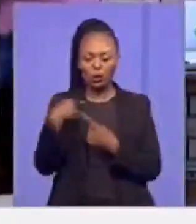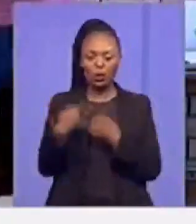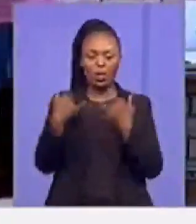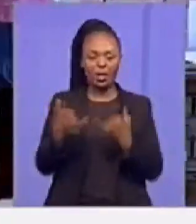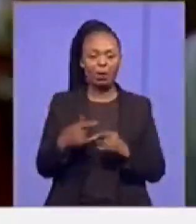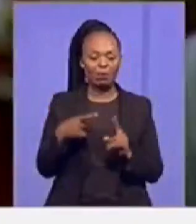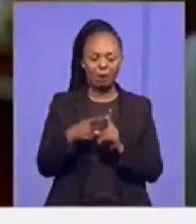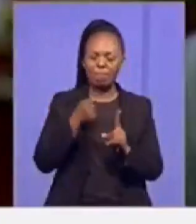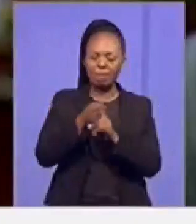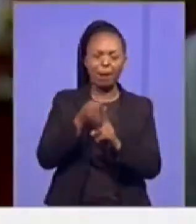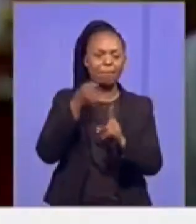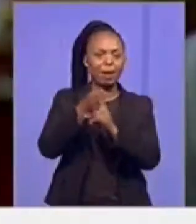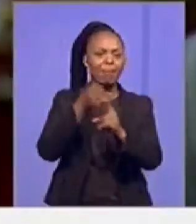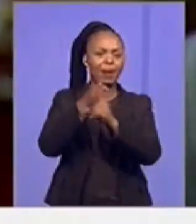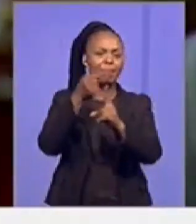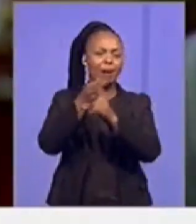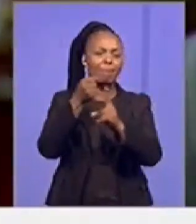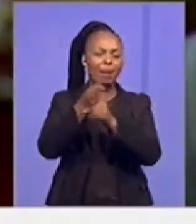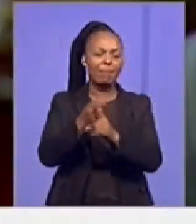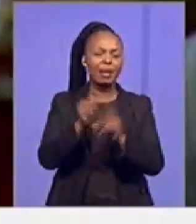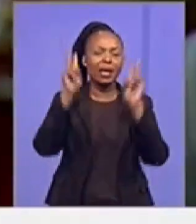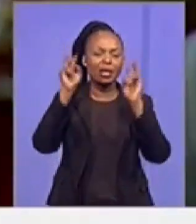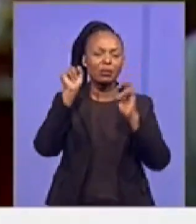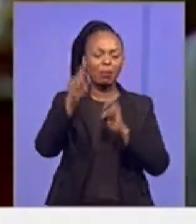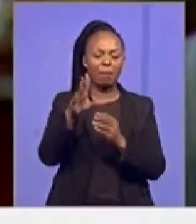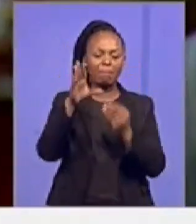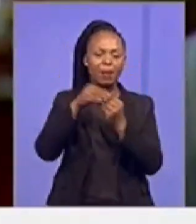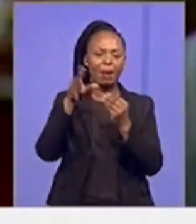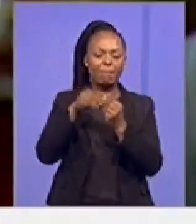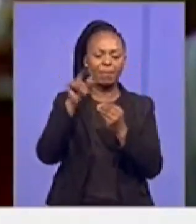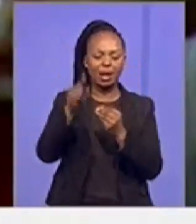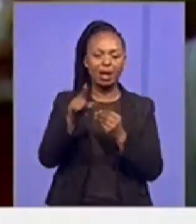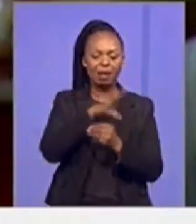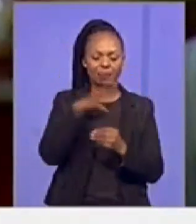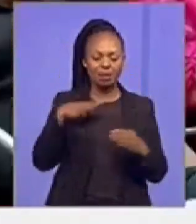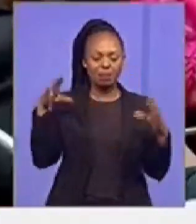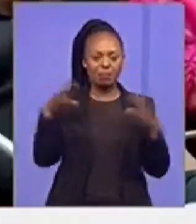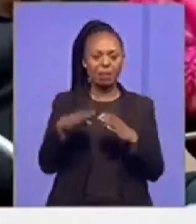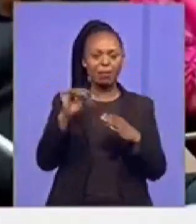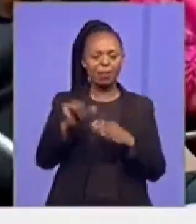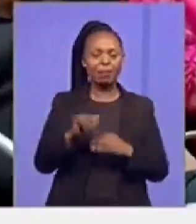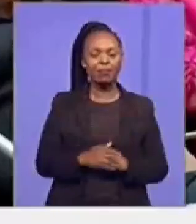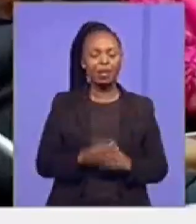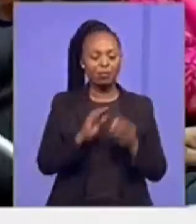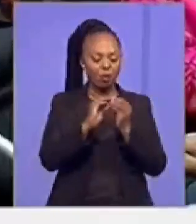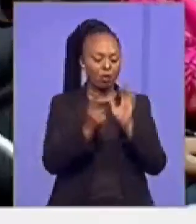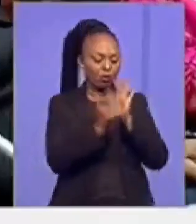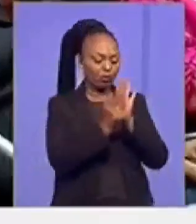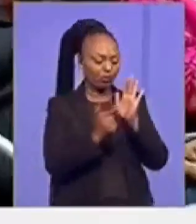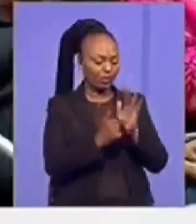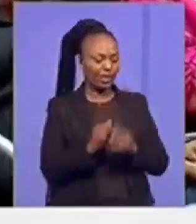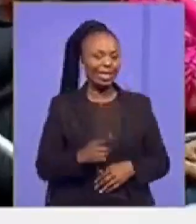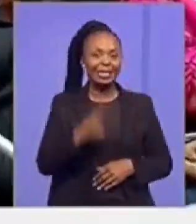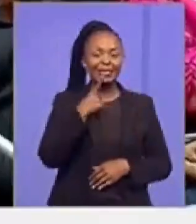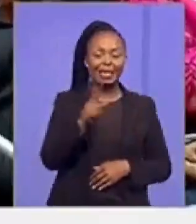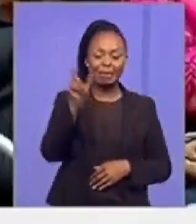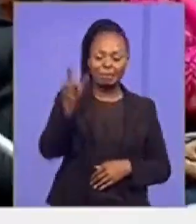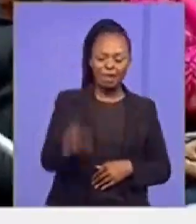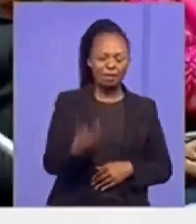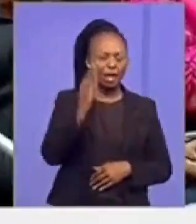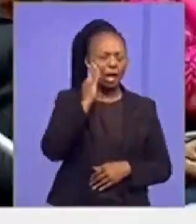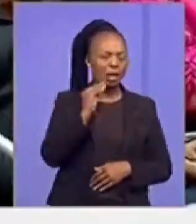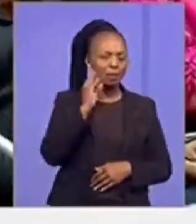Tate Magwe ha esale e ntse e le setho ka hare ho lekgotla lena la ketso ya molao jalo ba hore le motho a neng a na le